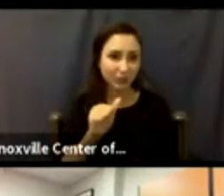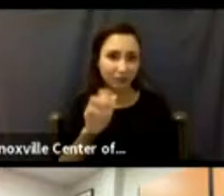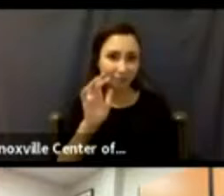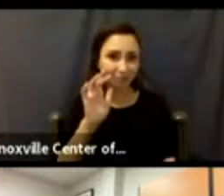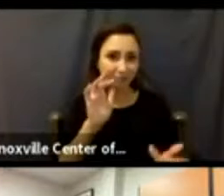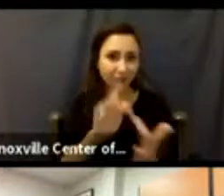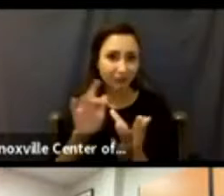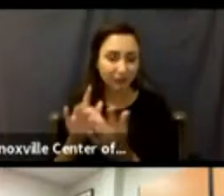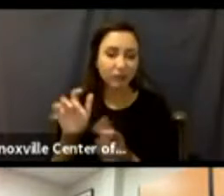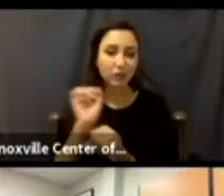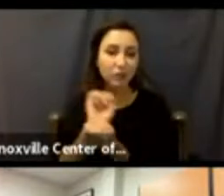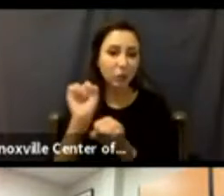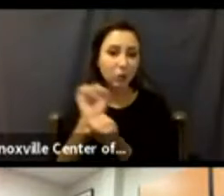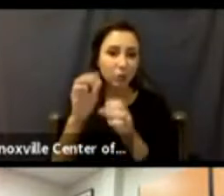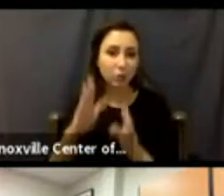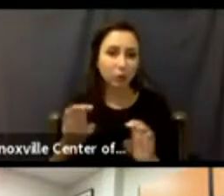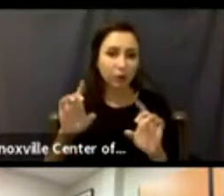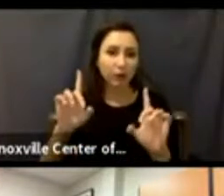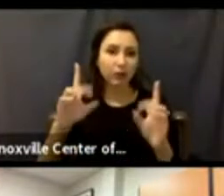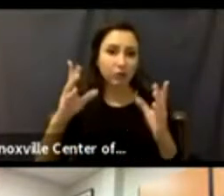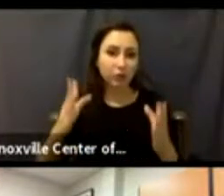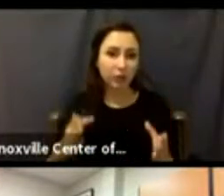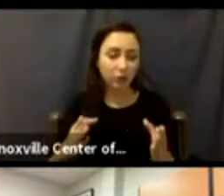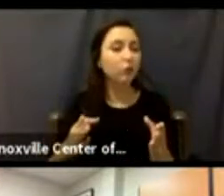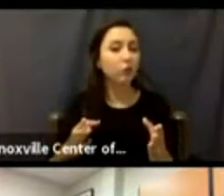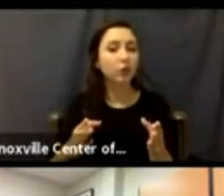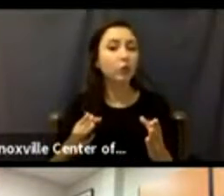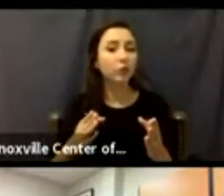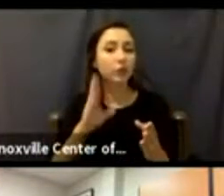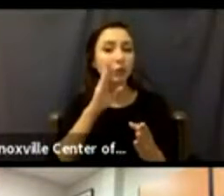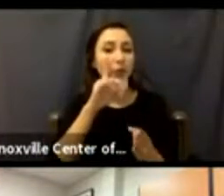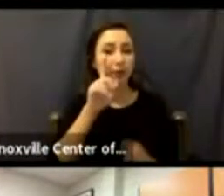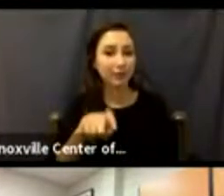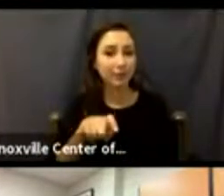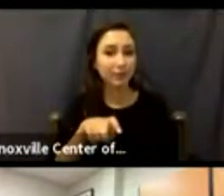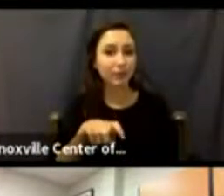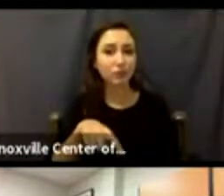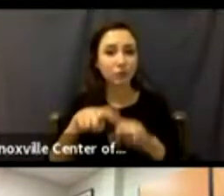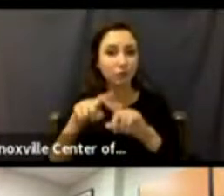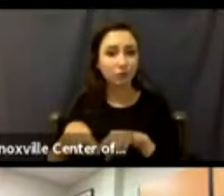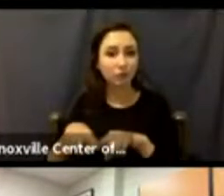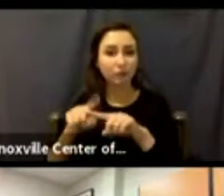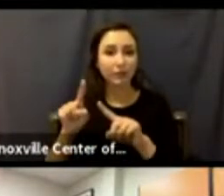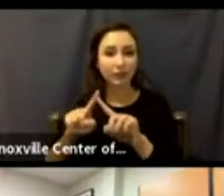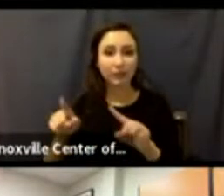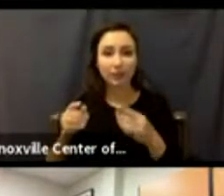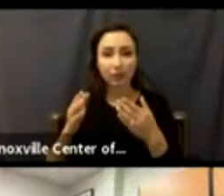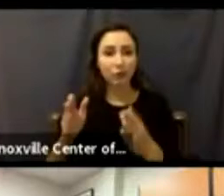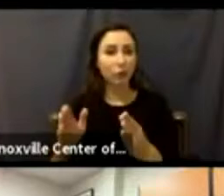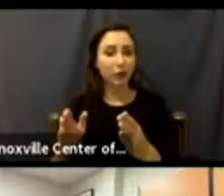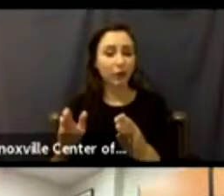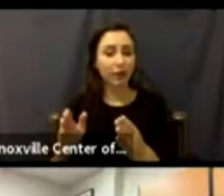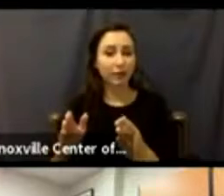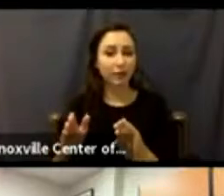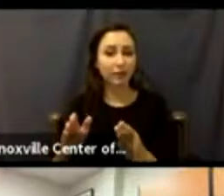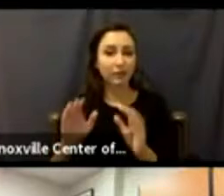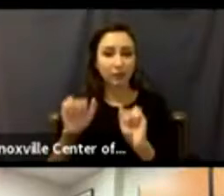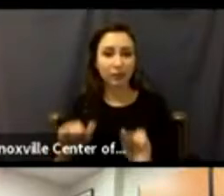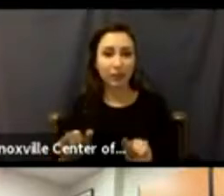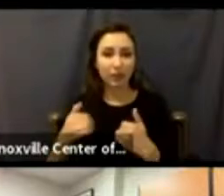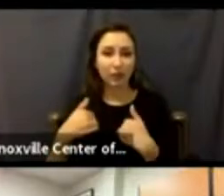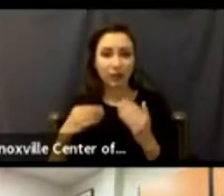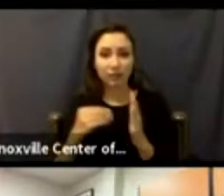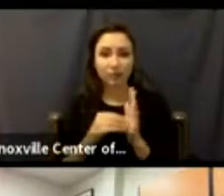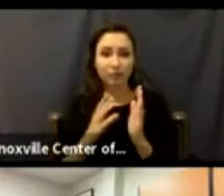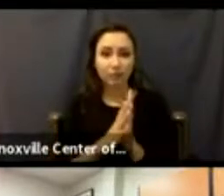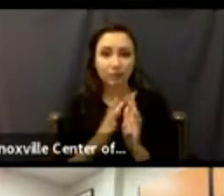and educators and others will need to rely on other ways they get documentation from their